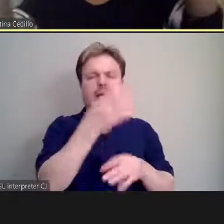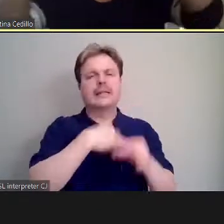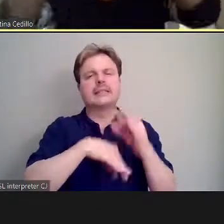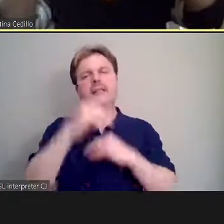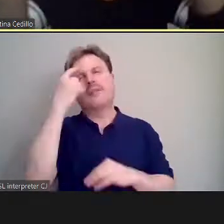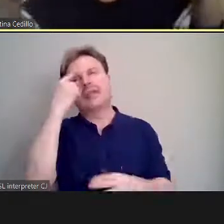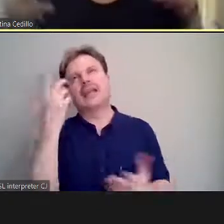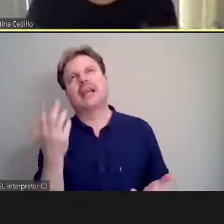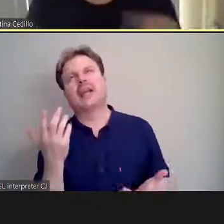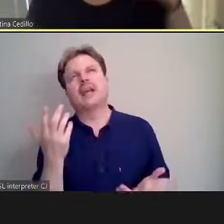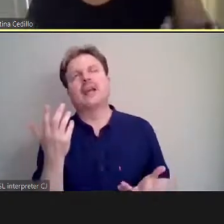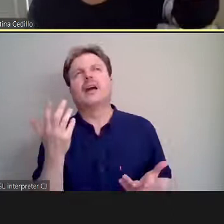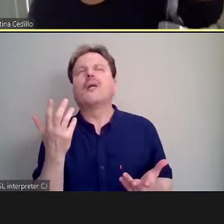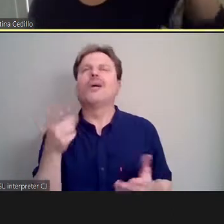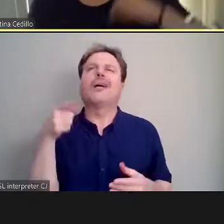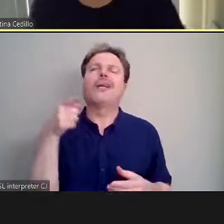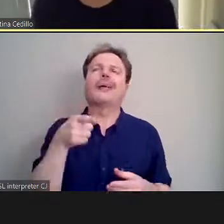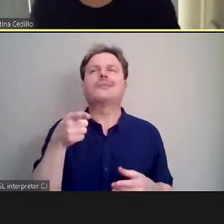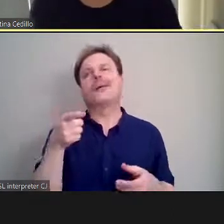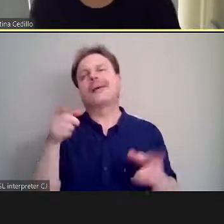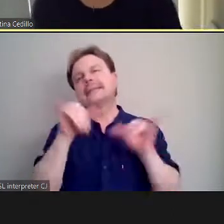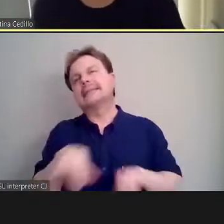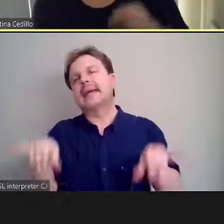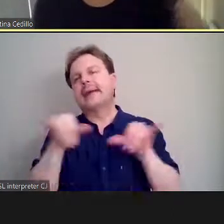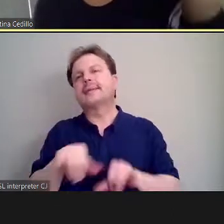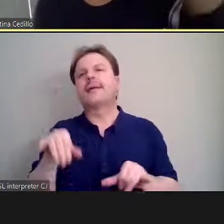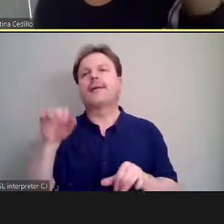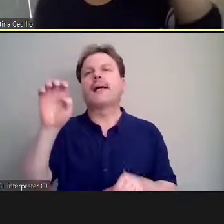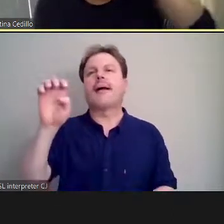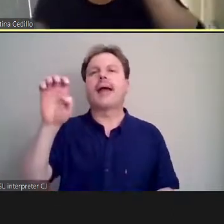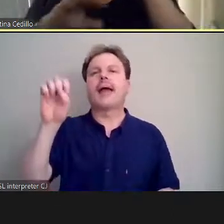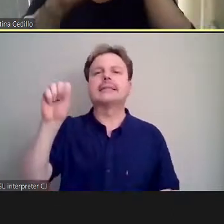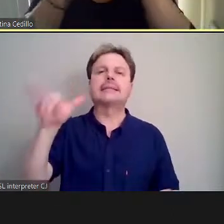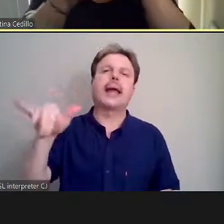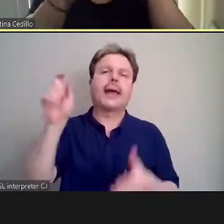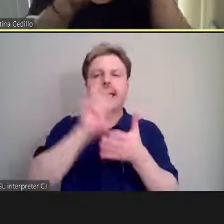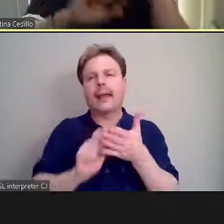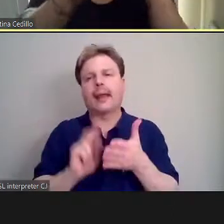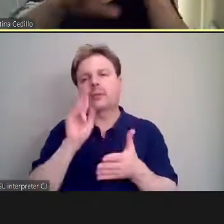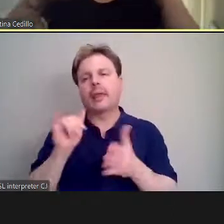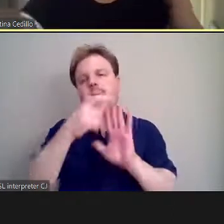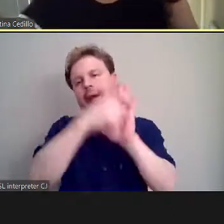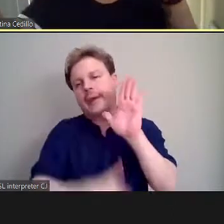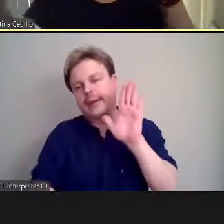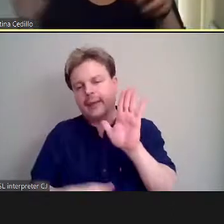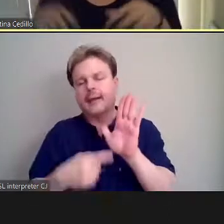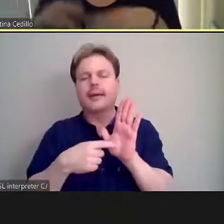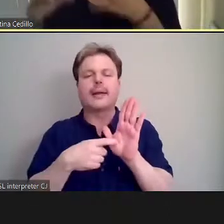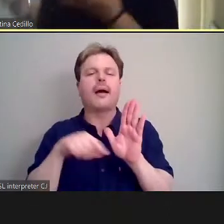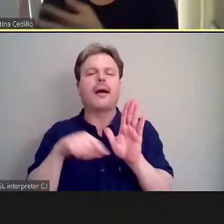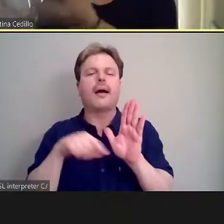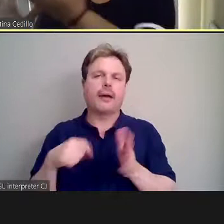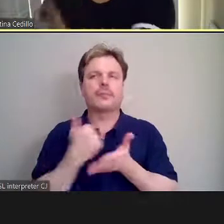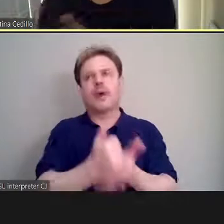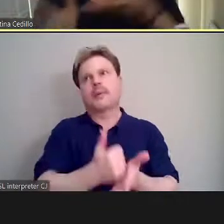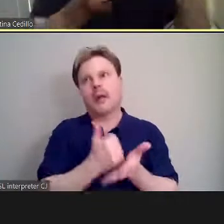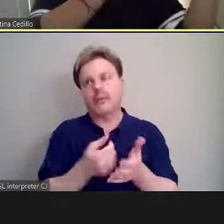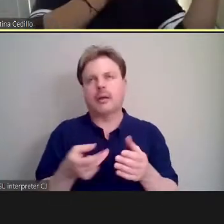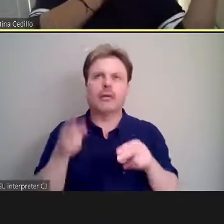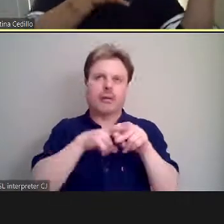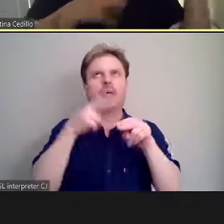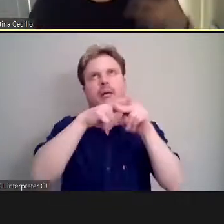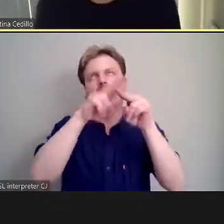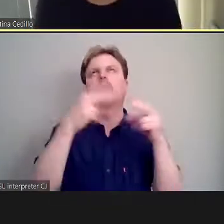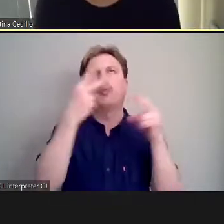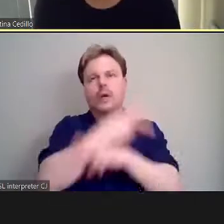is what a standard essay looks like, and so then, oh, now I'm going to have to extend more help, rather than thinking about it in